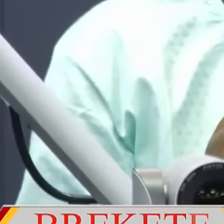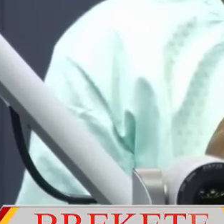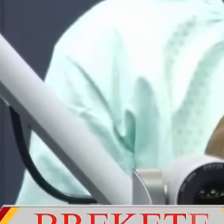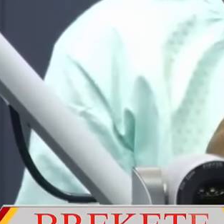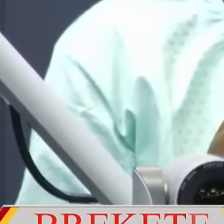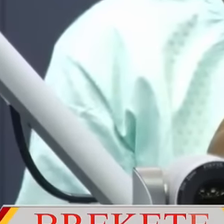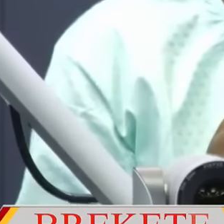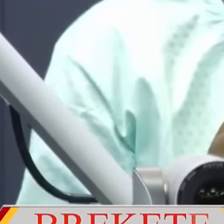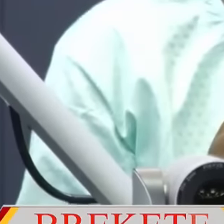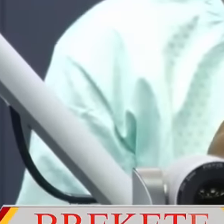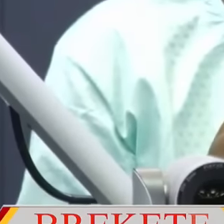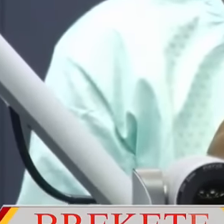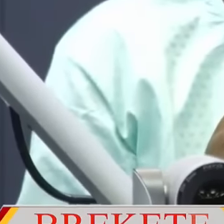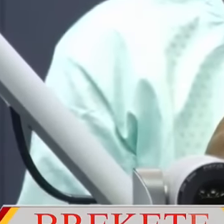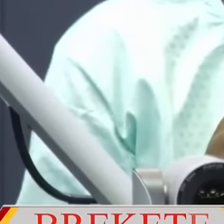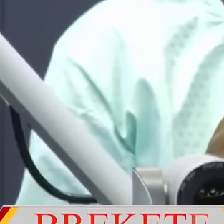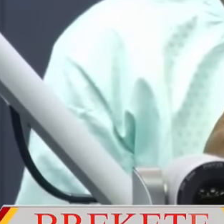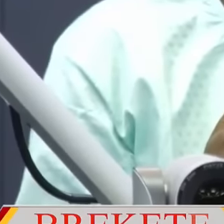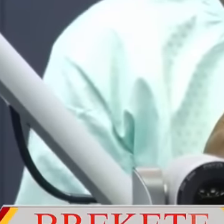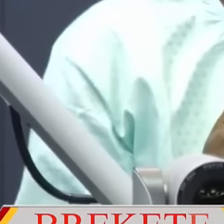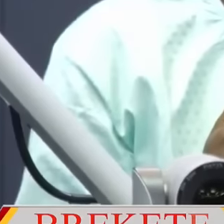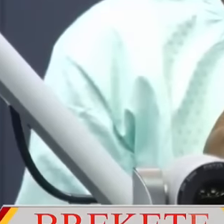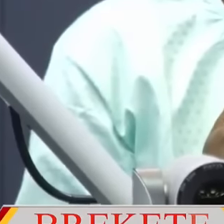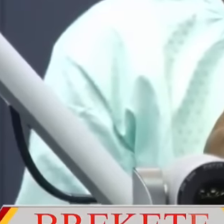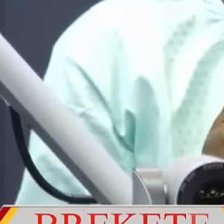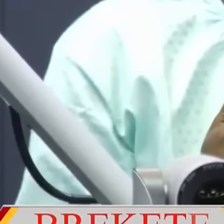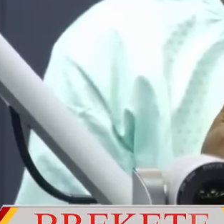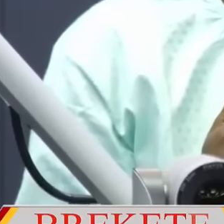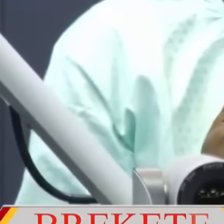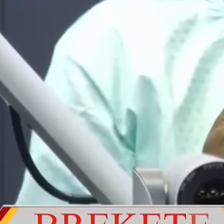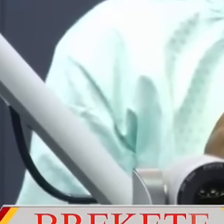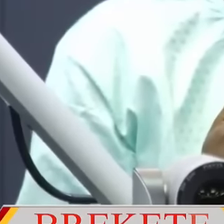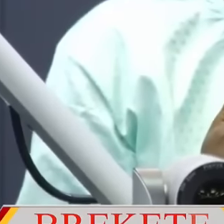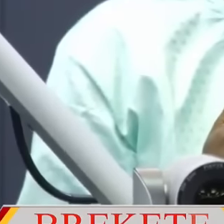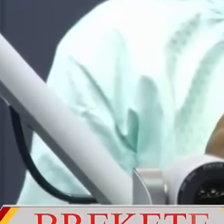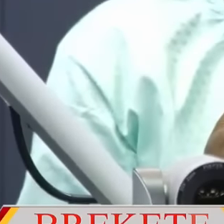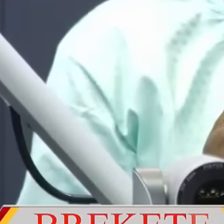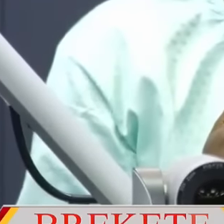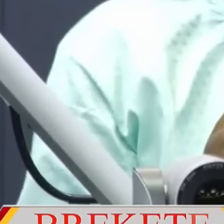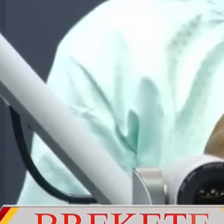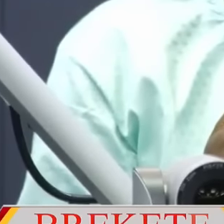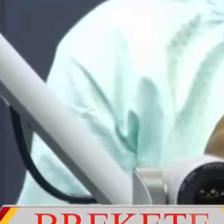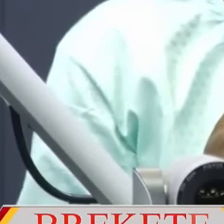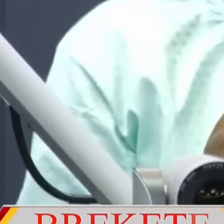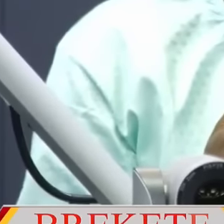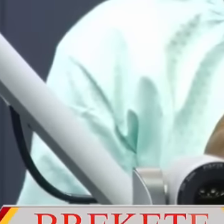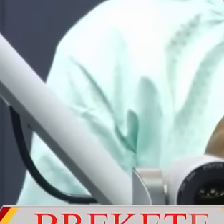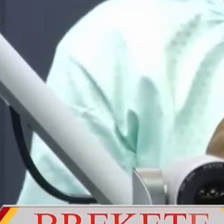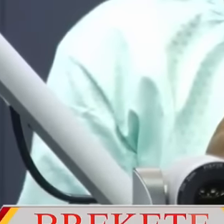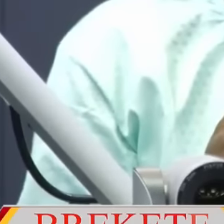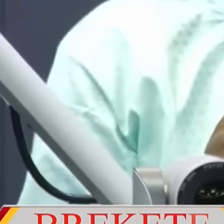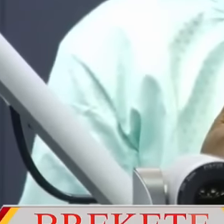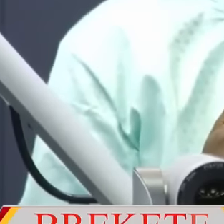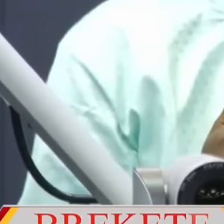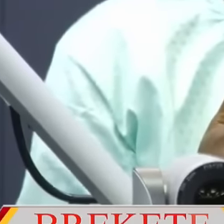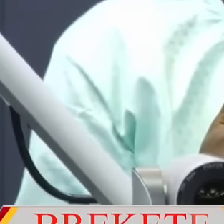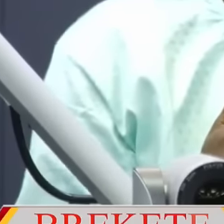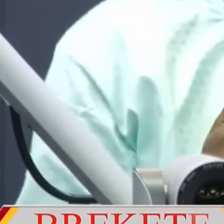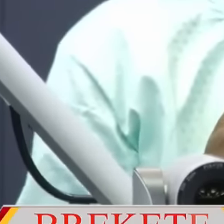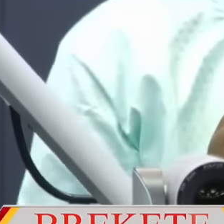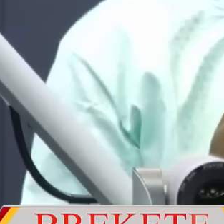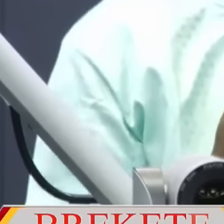aka yi Allah ya ji kanshi Allah ya rahance shi da tarihi wurin ga to madalla to na ji ban ji dadin haka ba